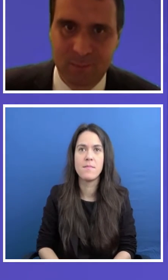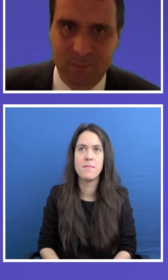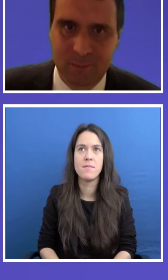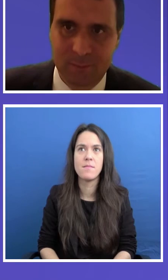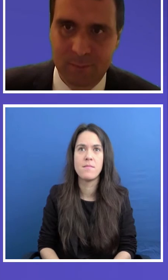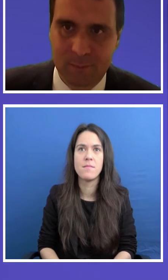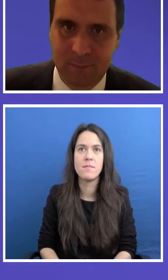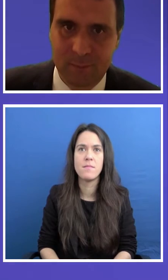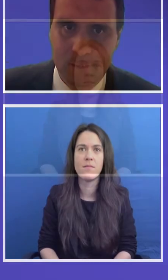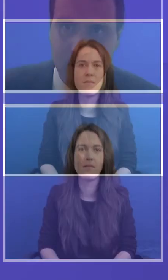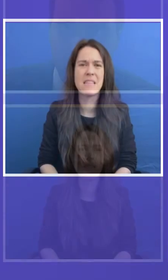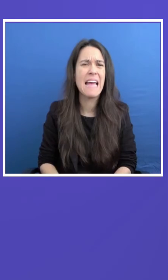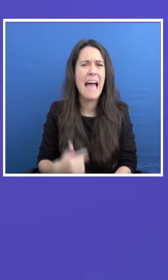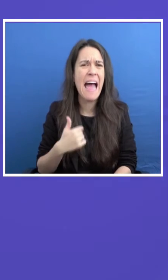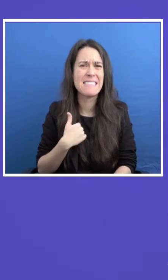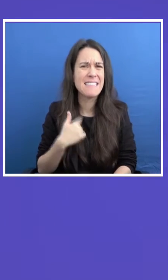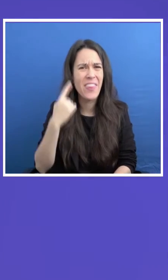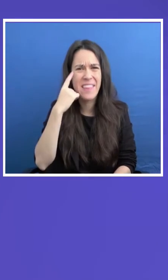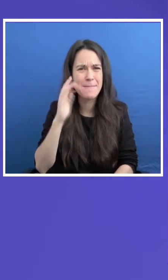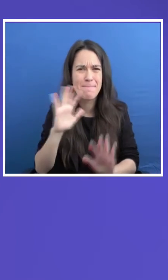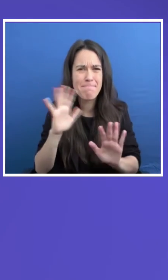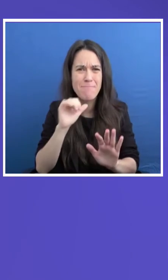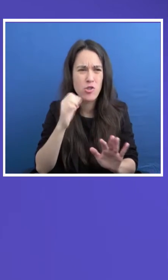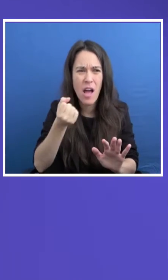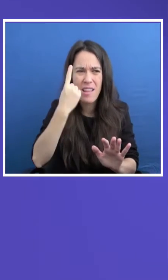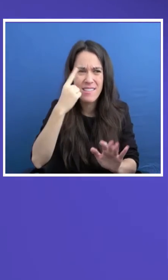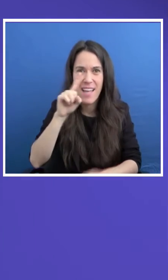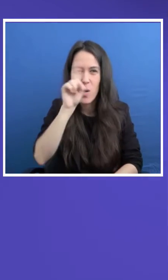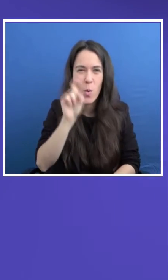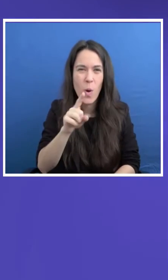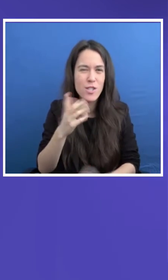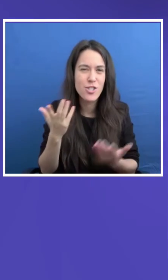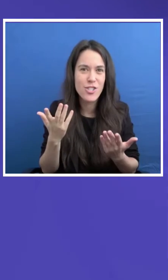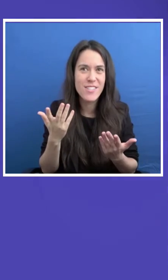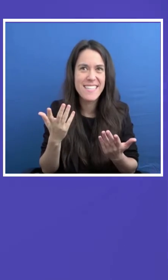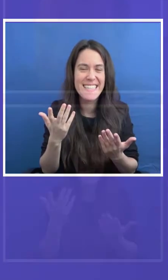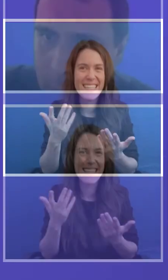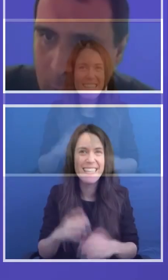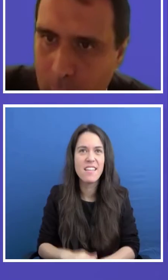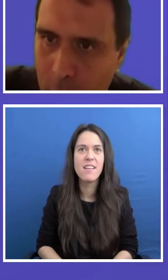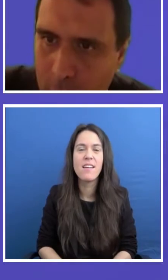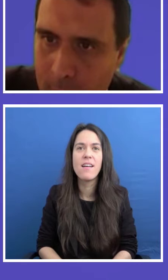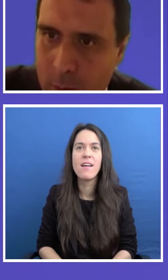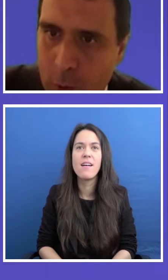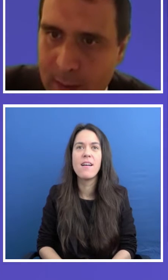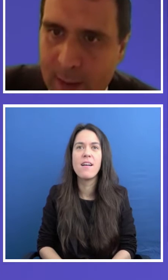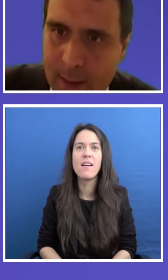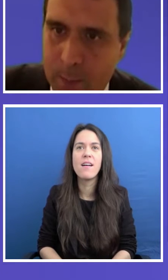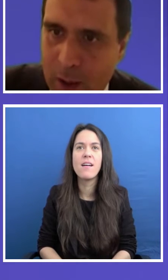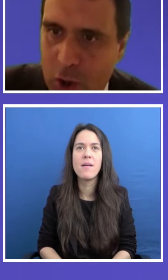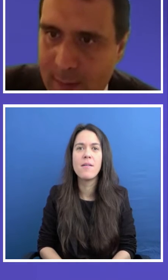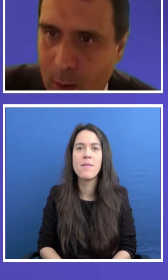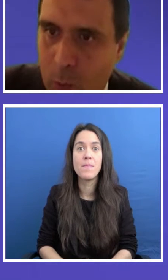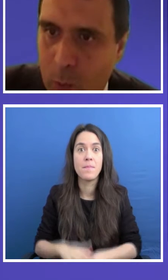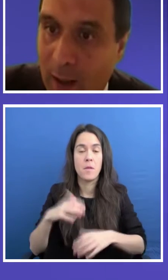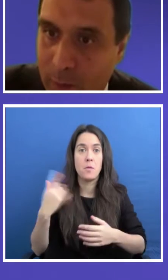I'm not sure I completely understood the question. How? The question is coming from the audience. Do you think that